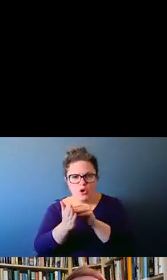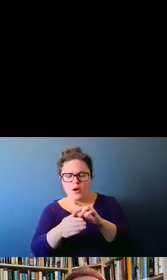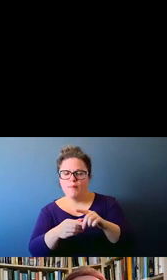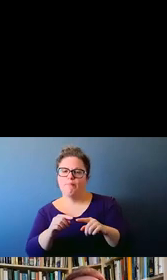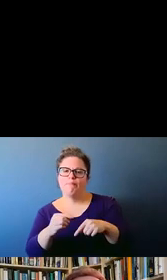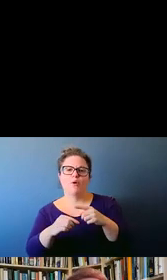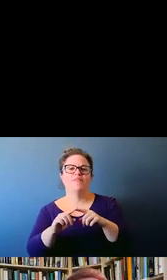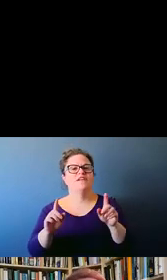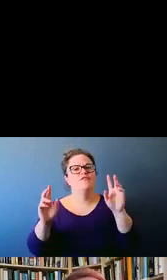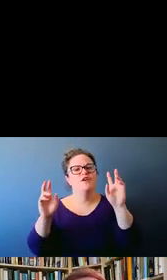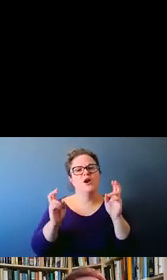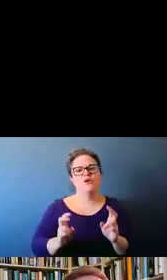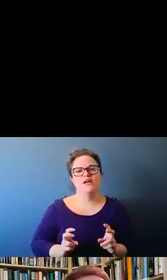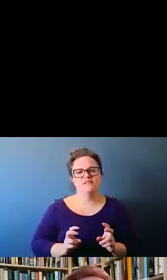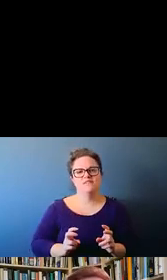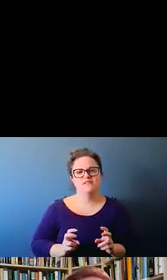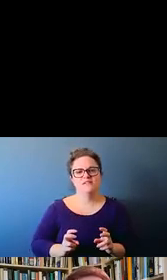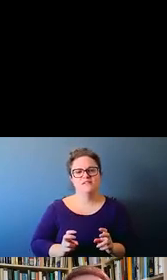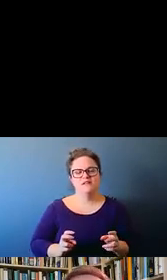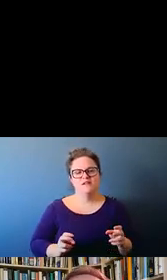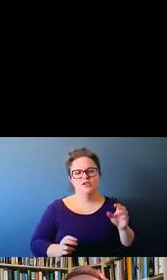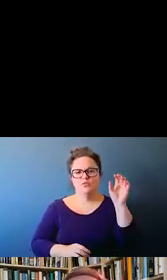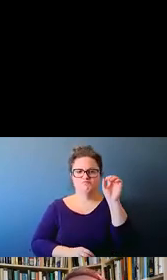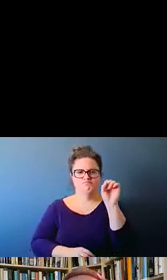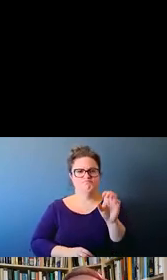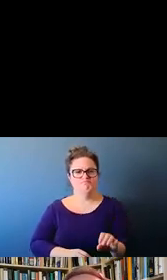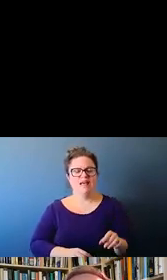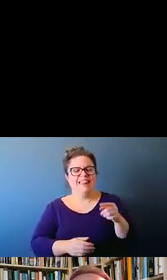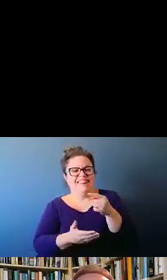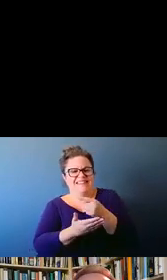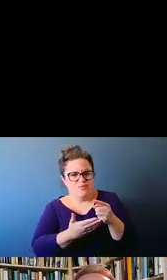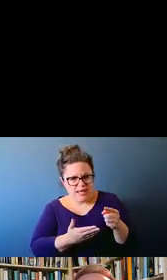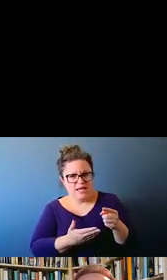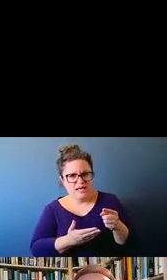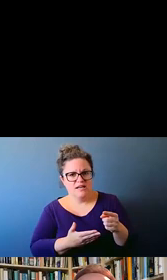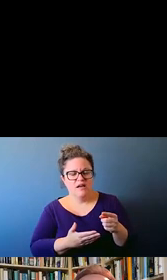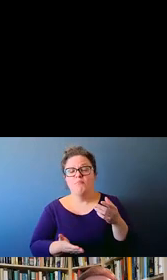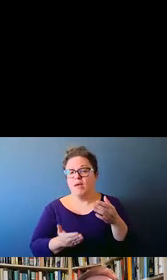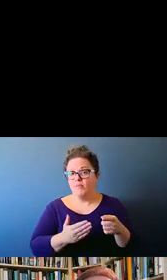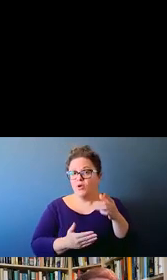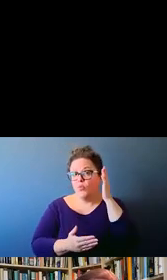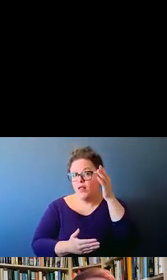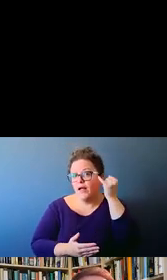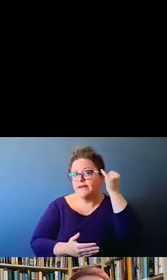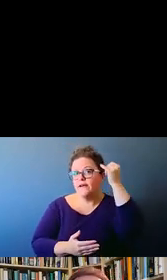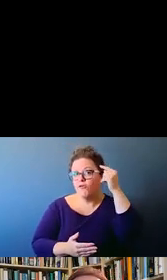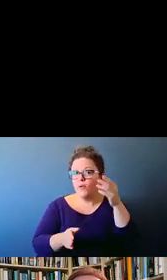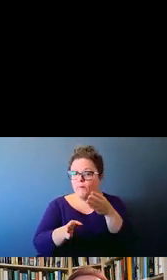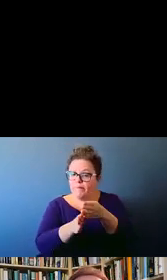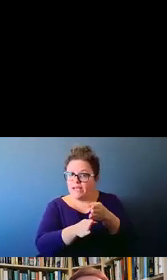week, just to give you maybe some exposure to some other things that we do, and perhaps you'll get ideas for your major or for your